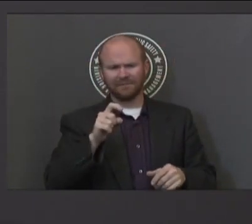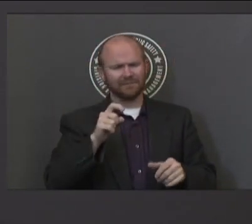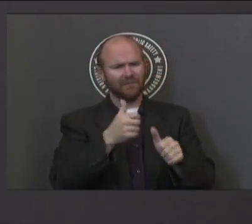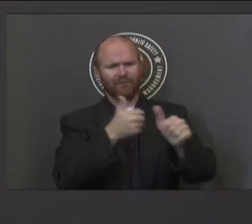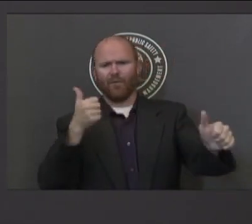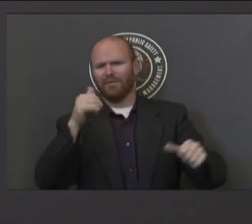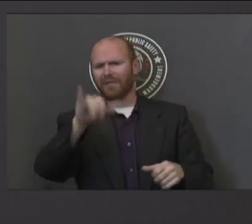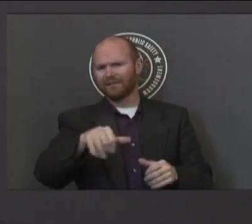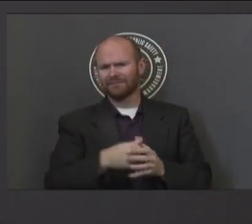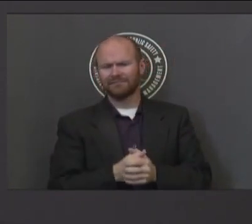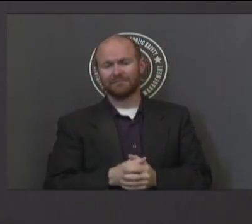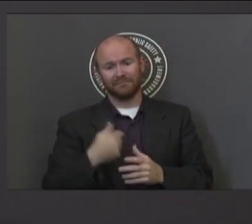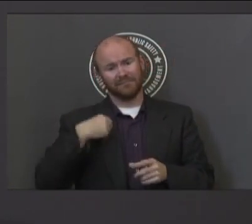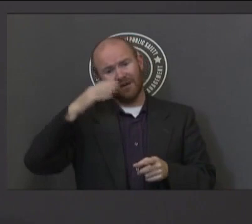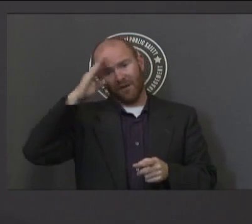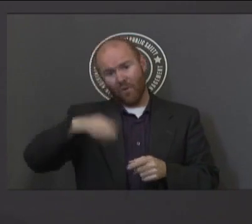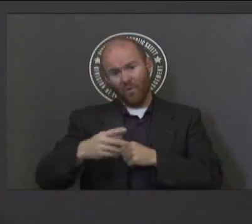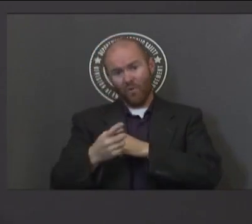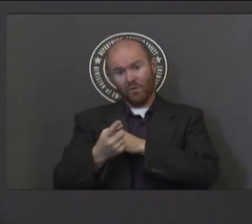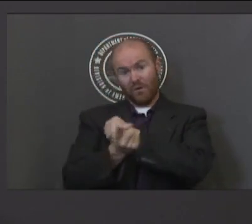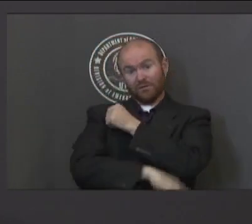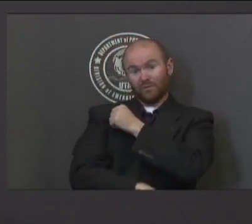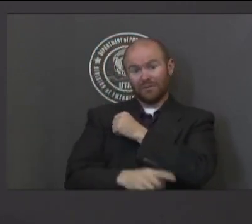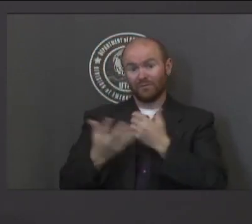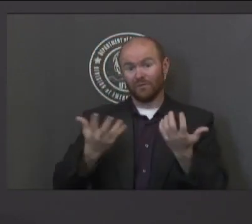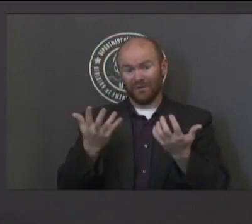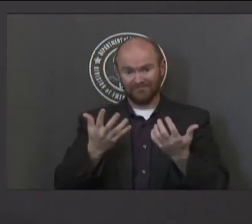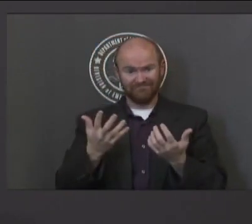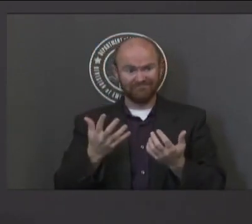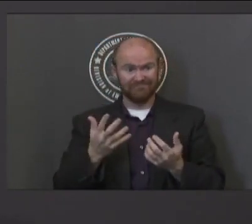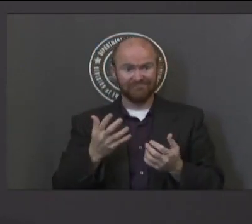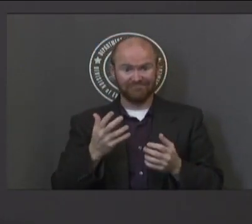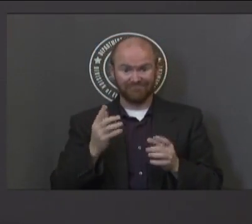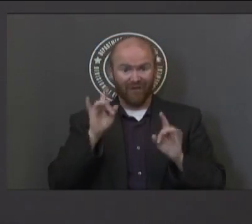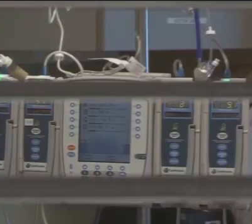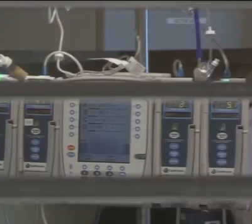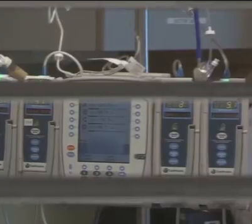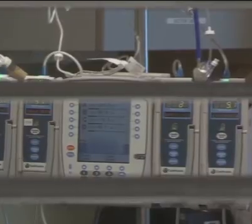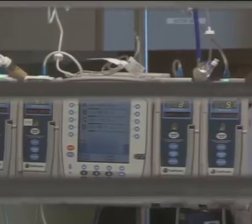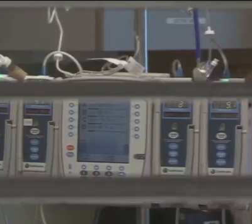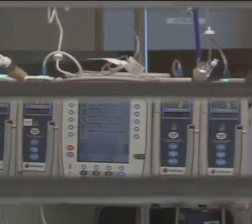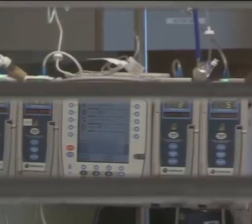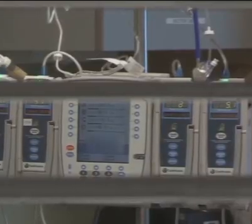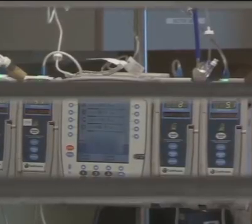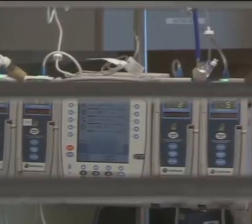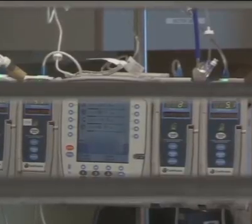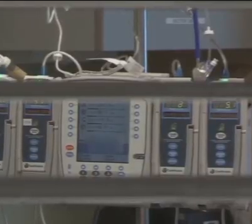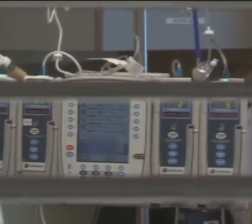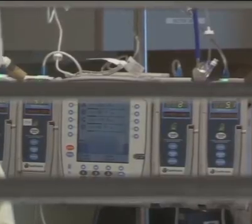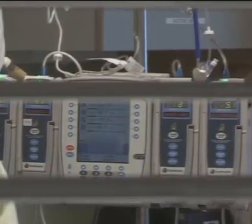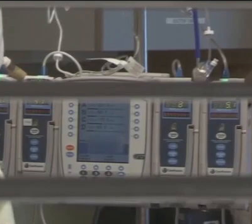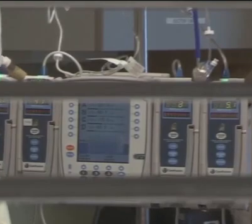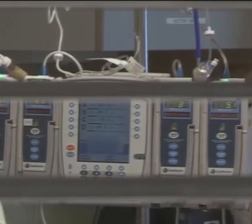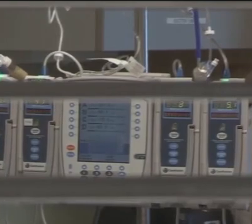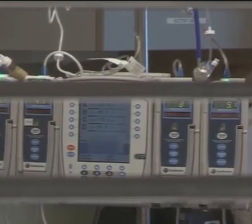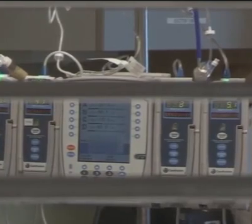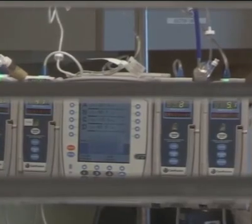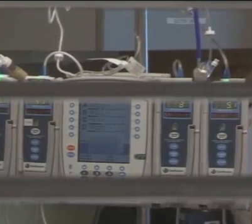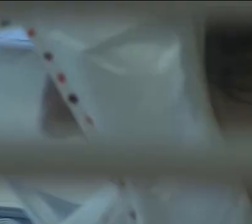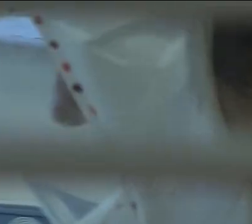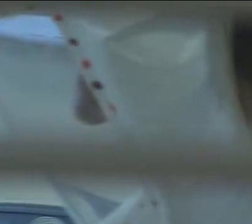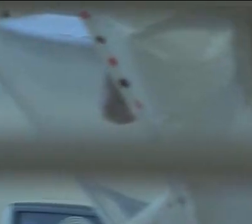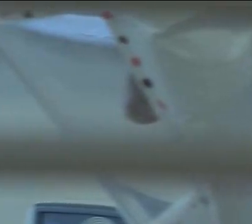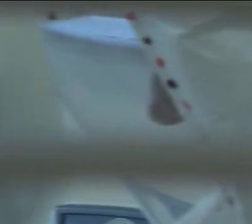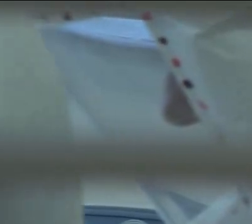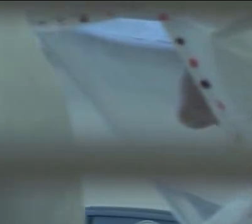And we know that the consequences of that are dire if we, in fact, allow that to happen. With every day of new cases, about 5%